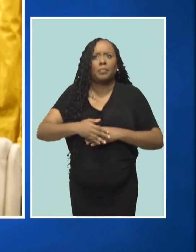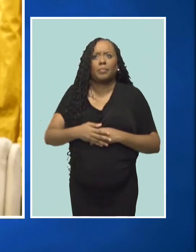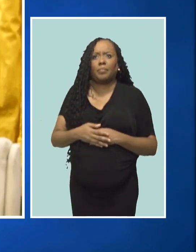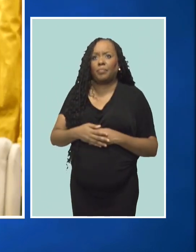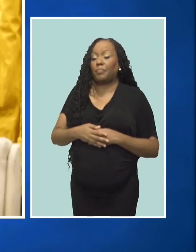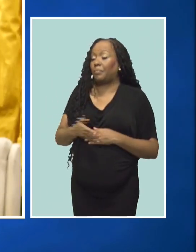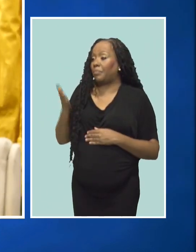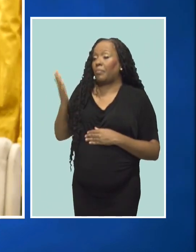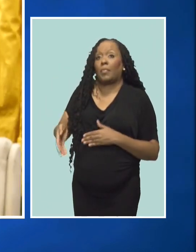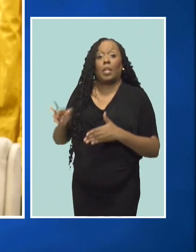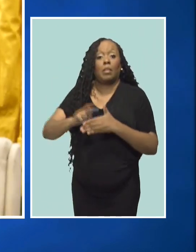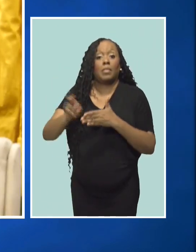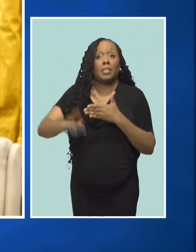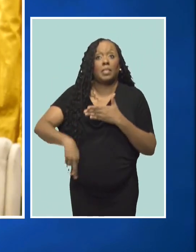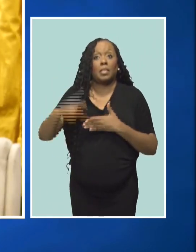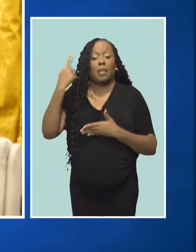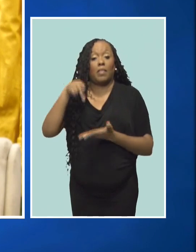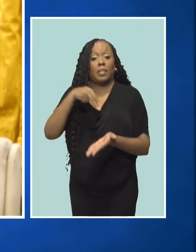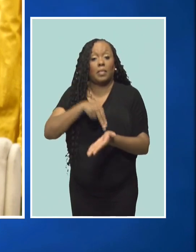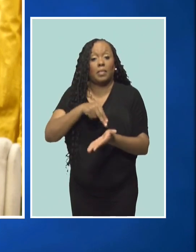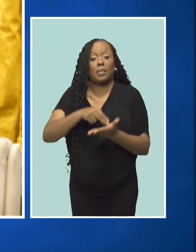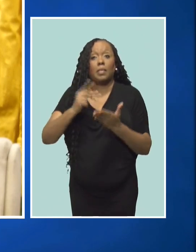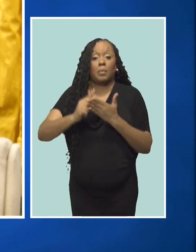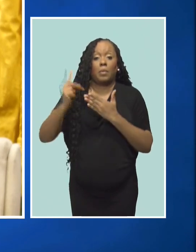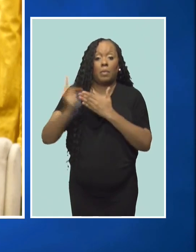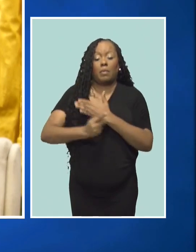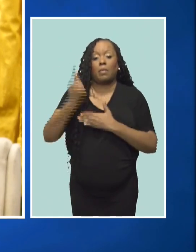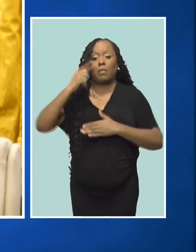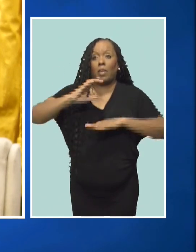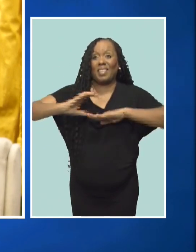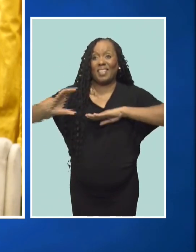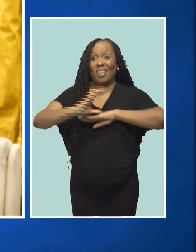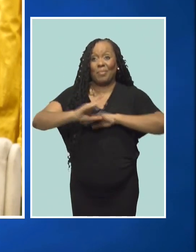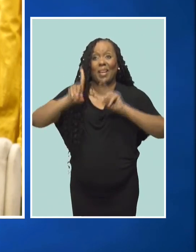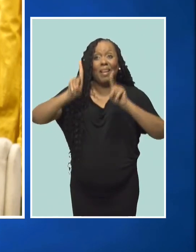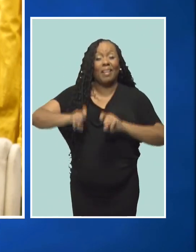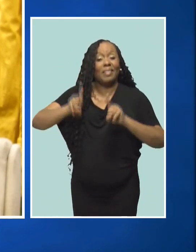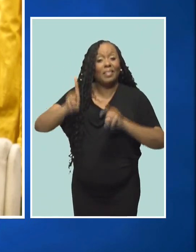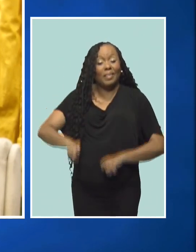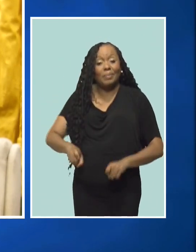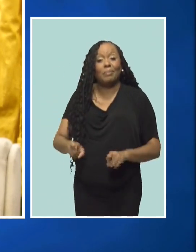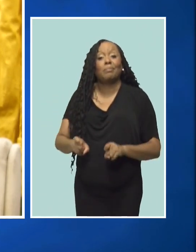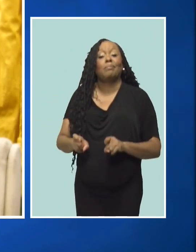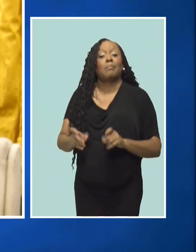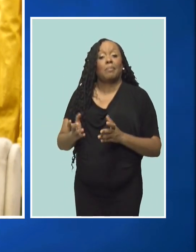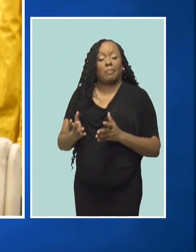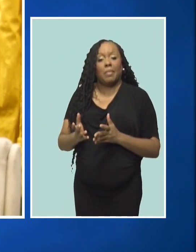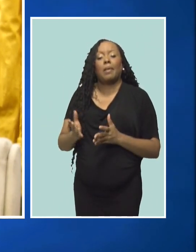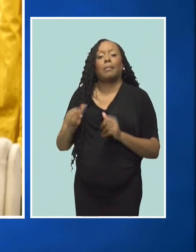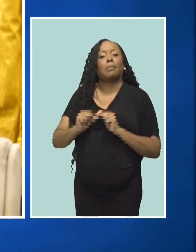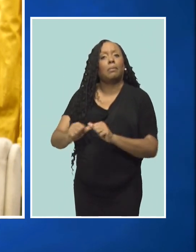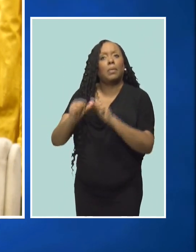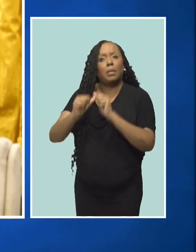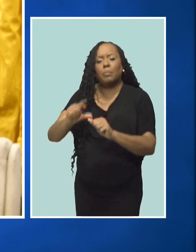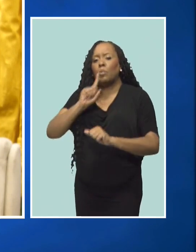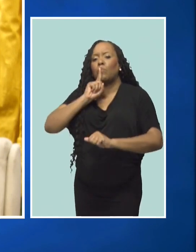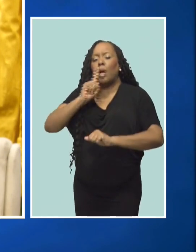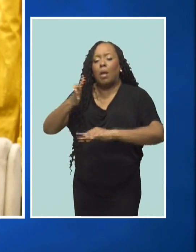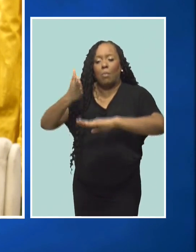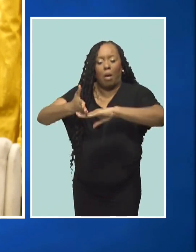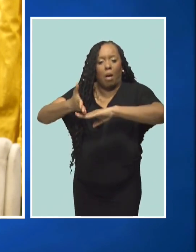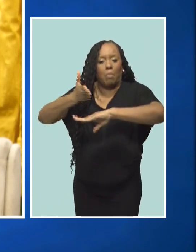for the nursing program in the regional examination for nursing registration continues to